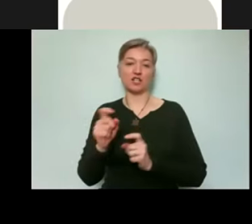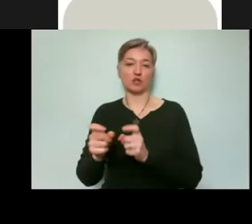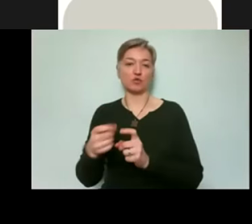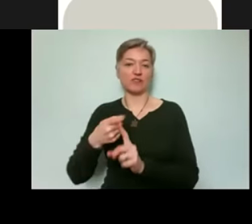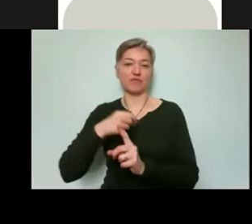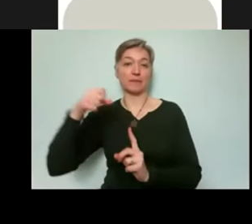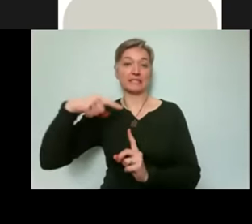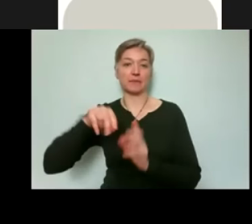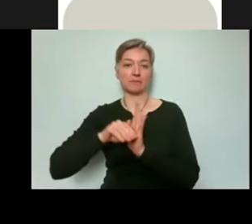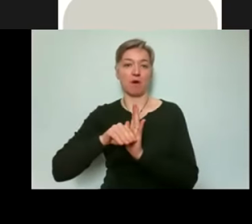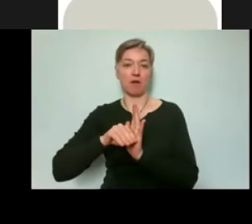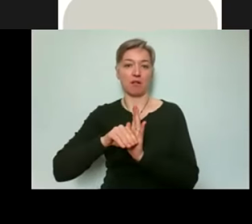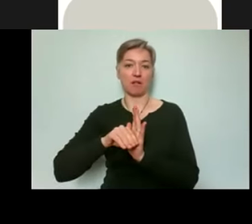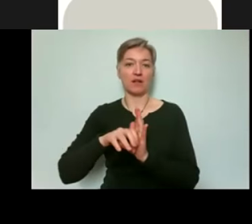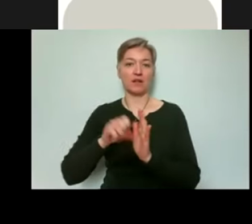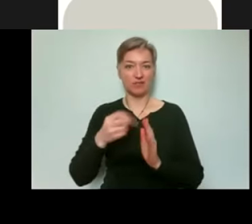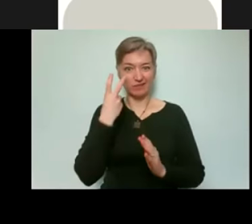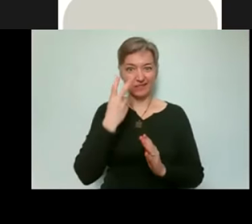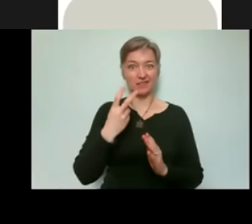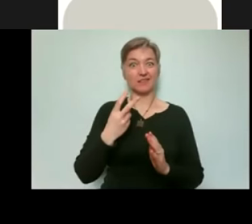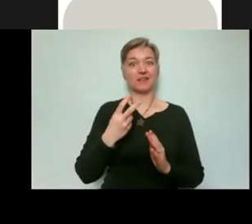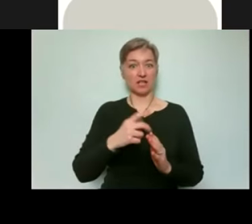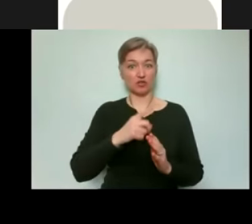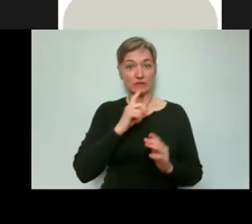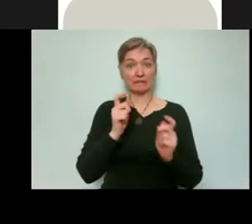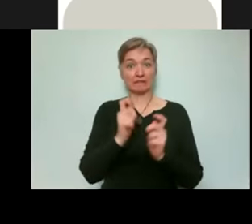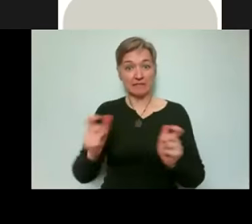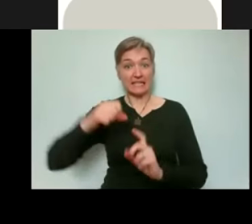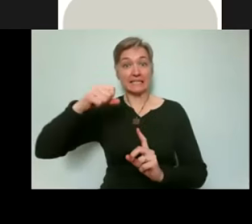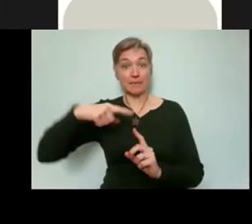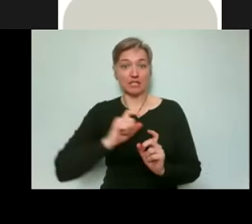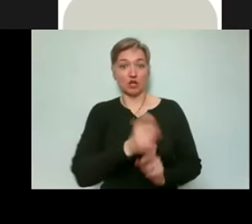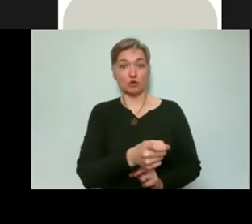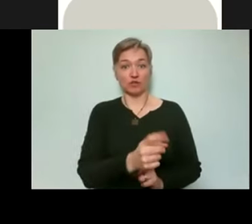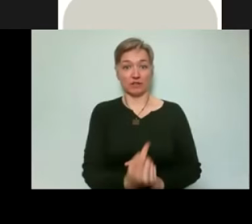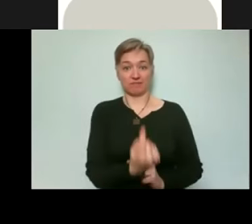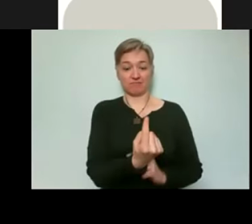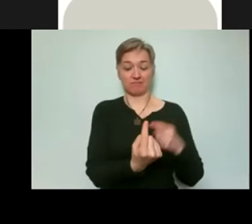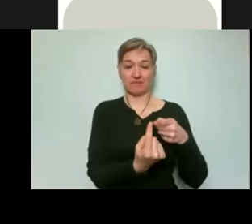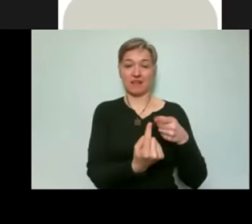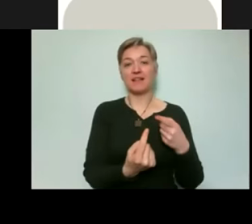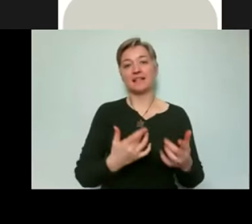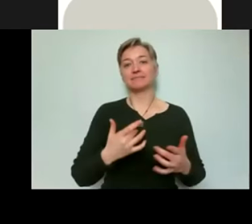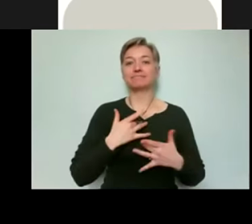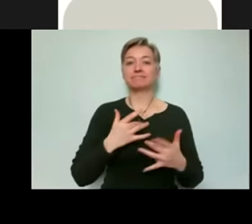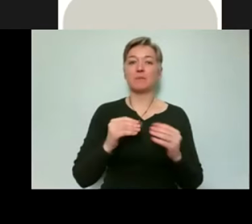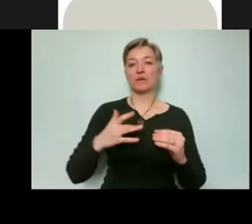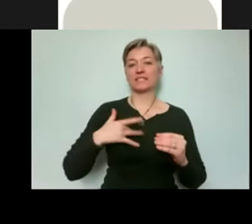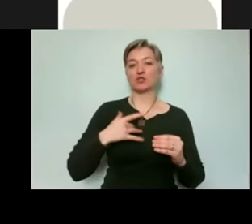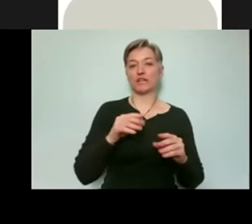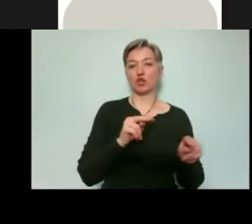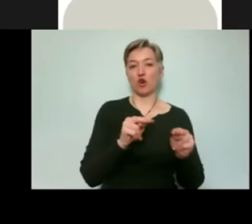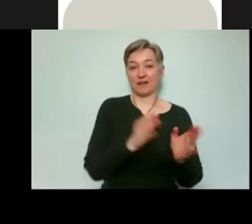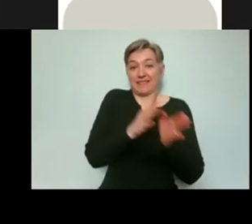this neuron here, you can see that there's an enormous stimulus contribution. So this is really sort of a traditional, more sensory neuron. This one over here